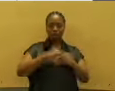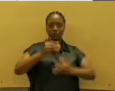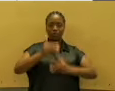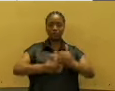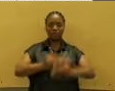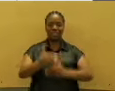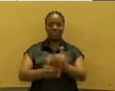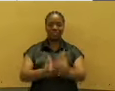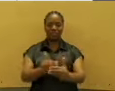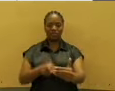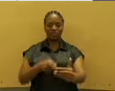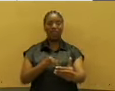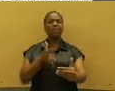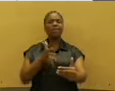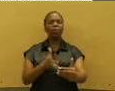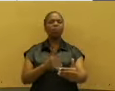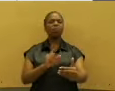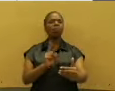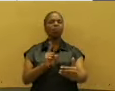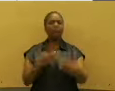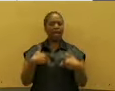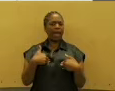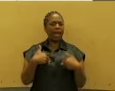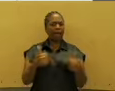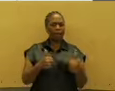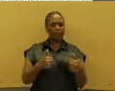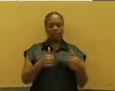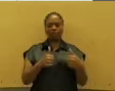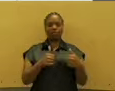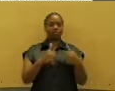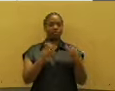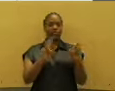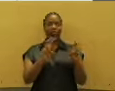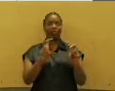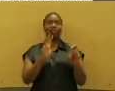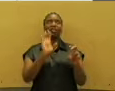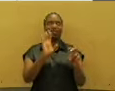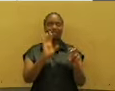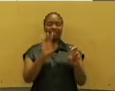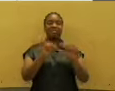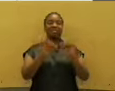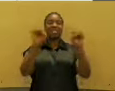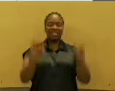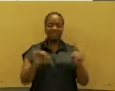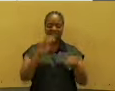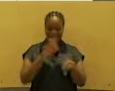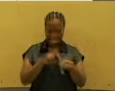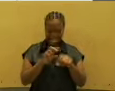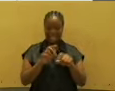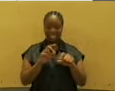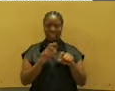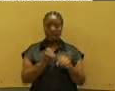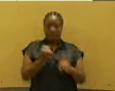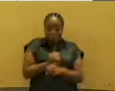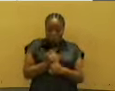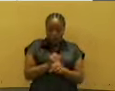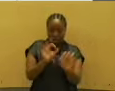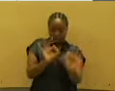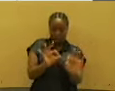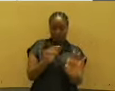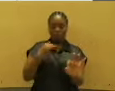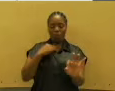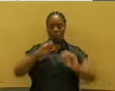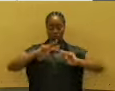address their health issues, and the support systems need to be competent. So this was a finding by the